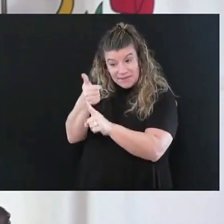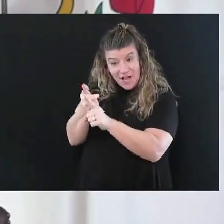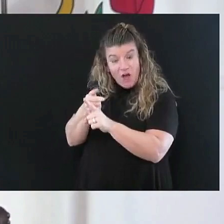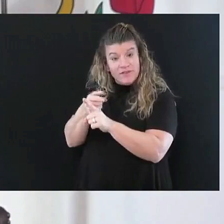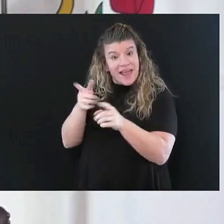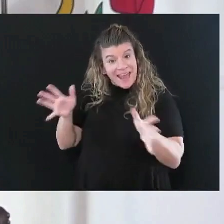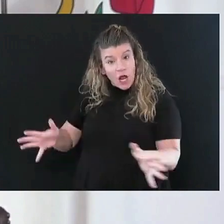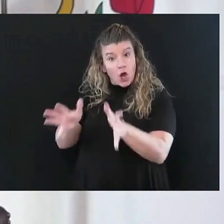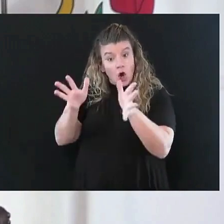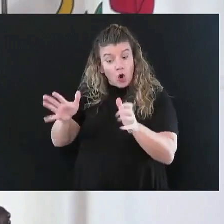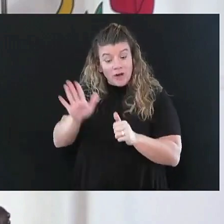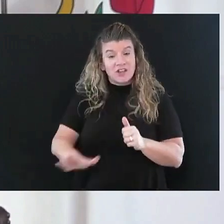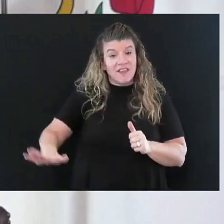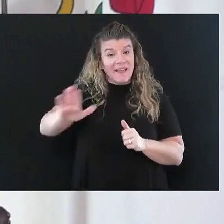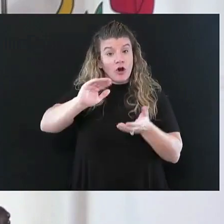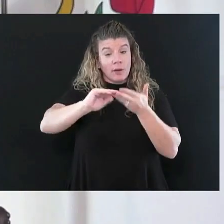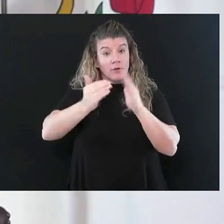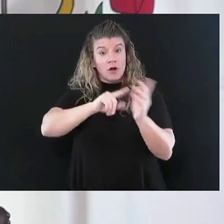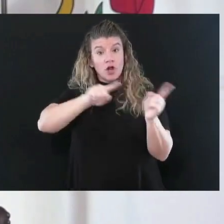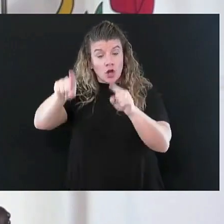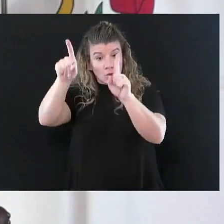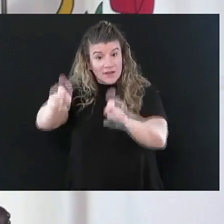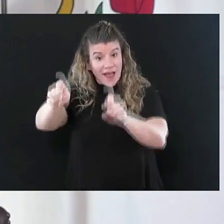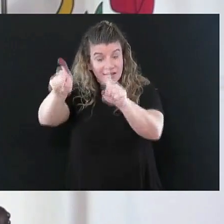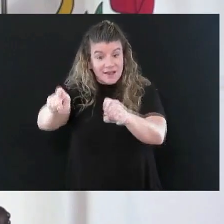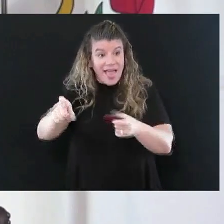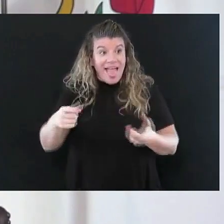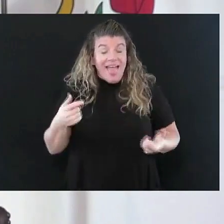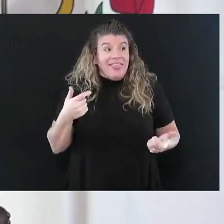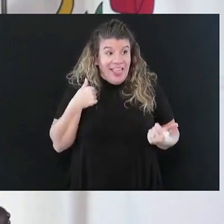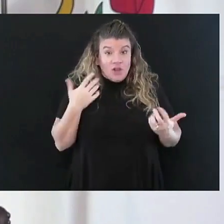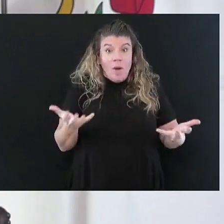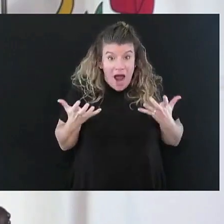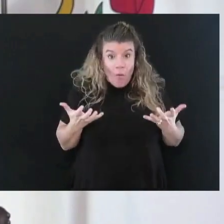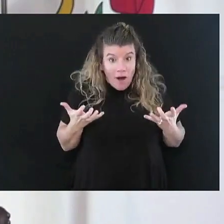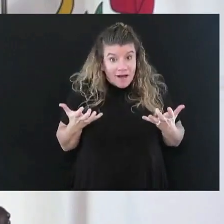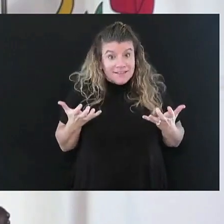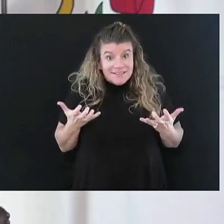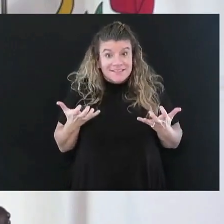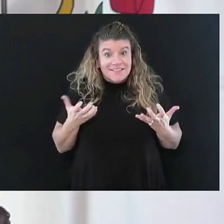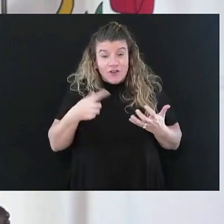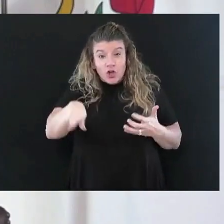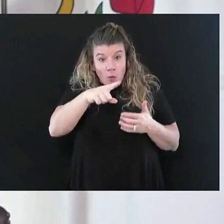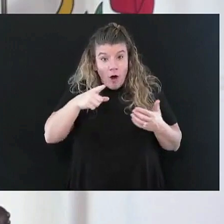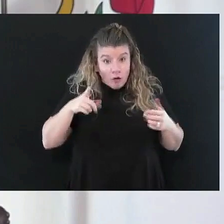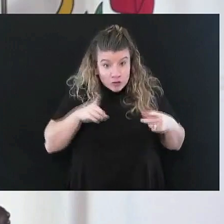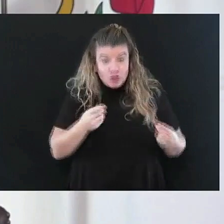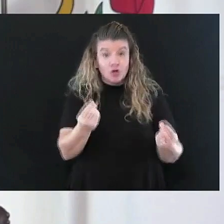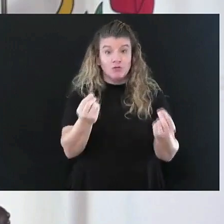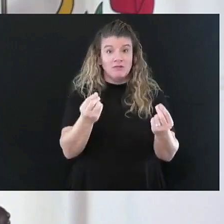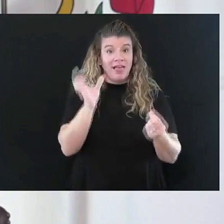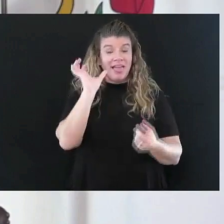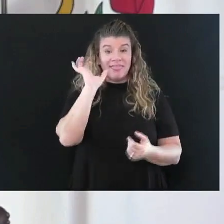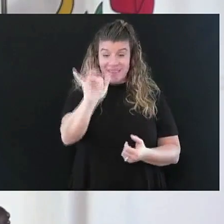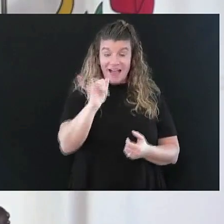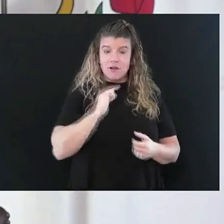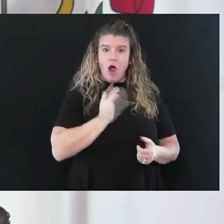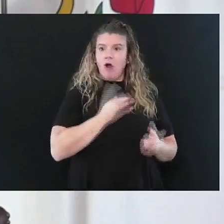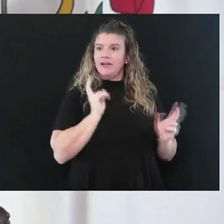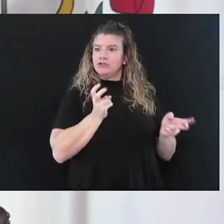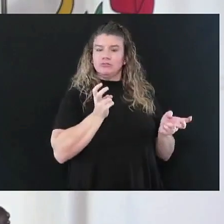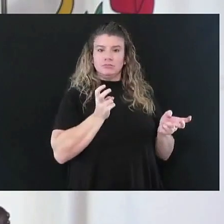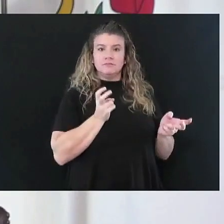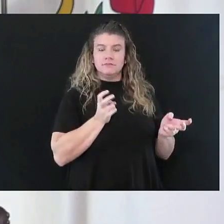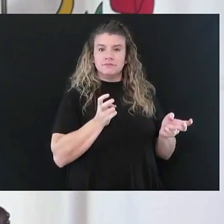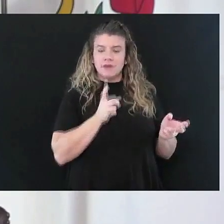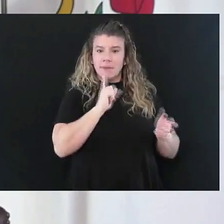encourage people to get out there and test, that's exactly what we should be doing. I mean, that's the problem, Paul. I mean, what